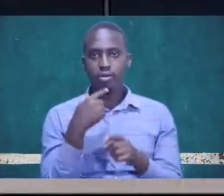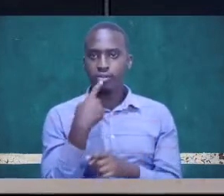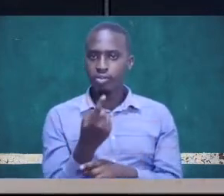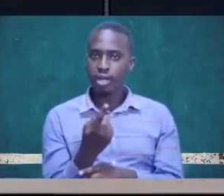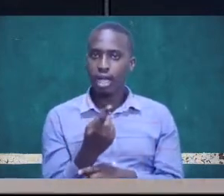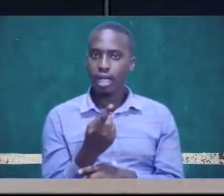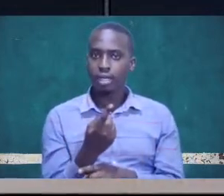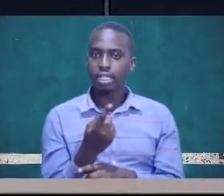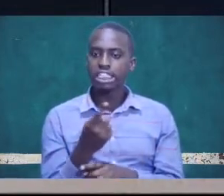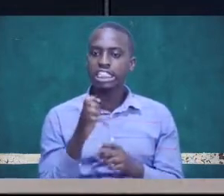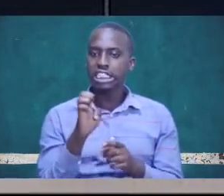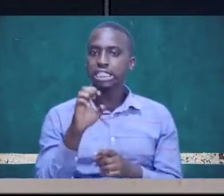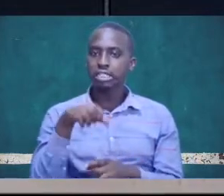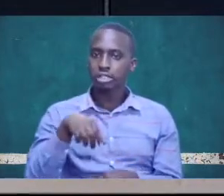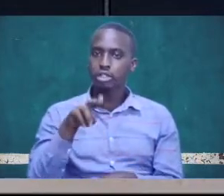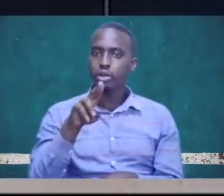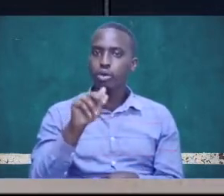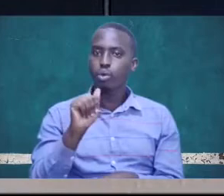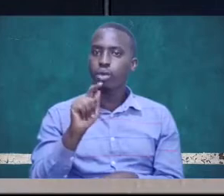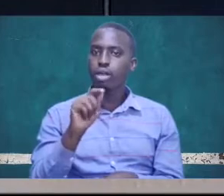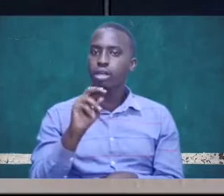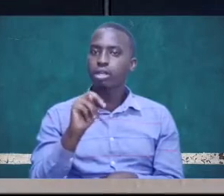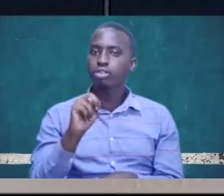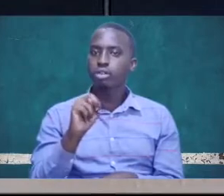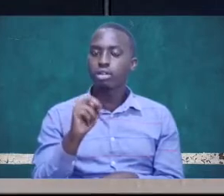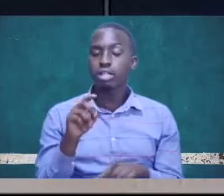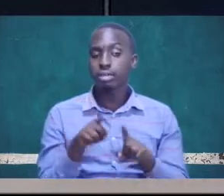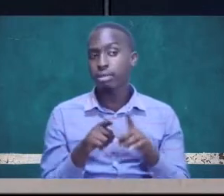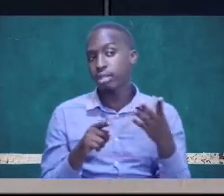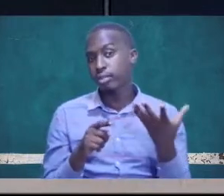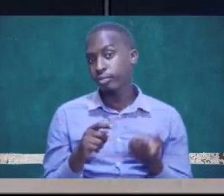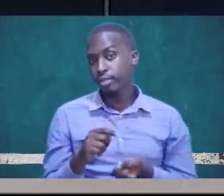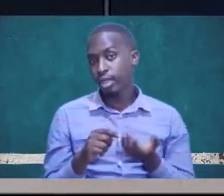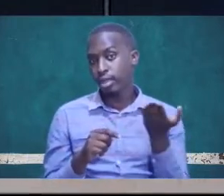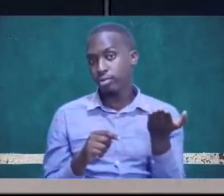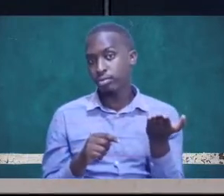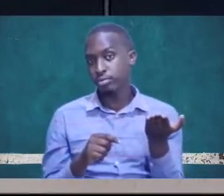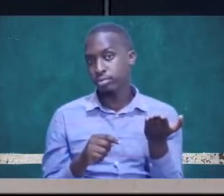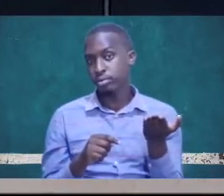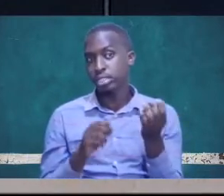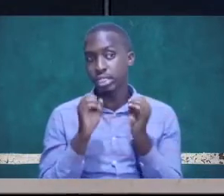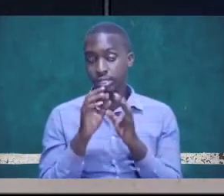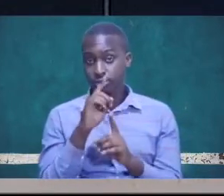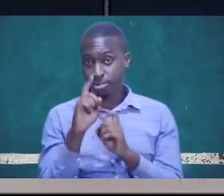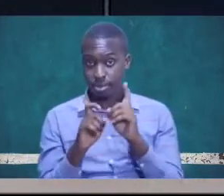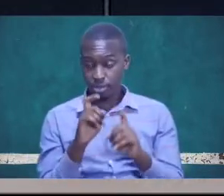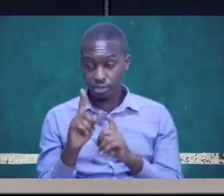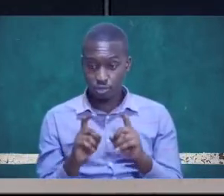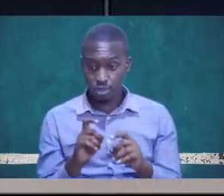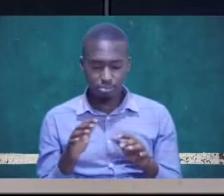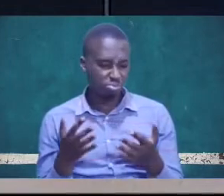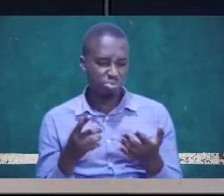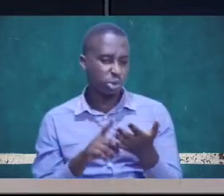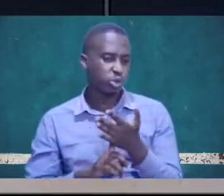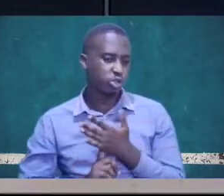the equation, but with the particles that are there, that are being asked. If we were asked now to also